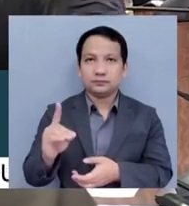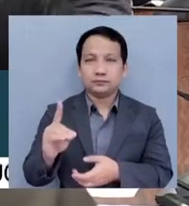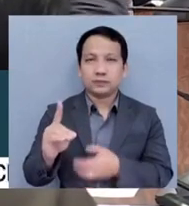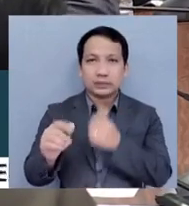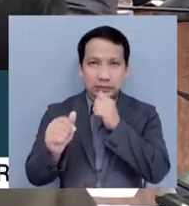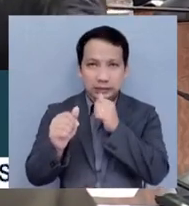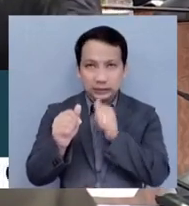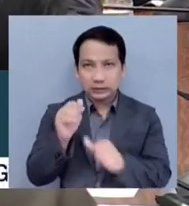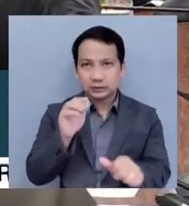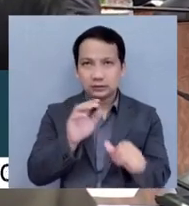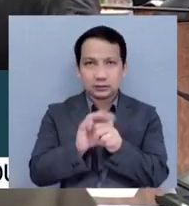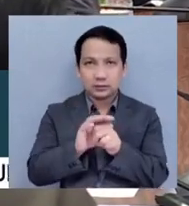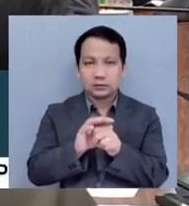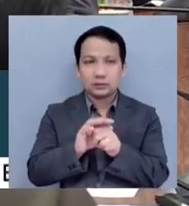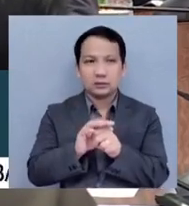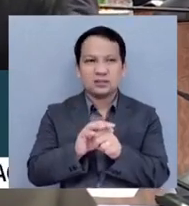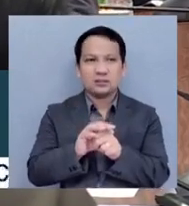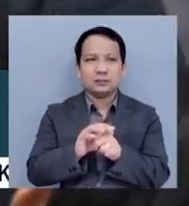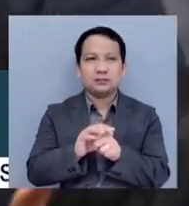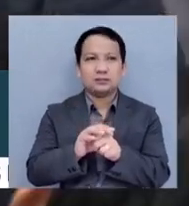dahil sabi nila